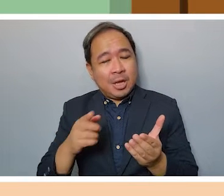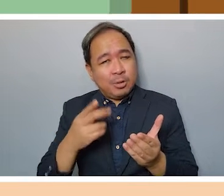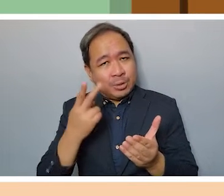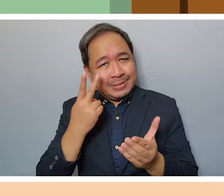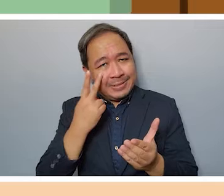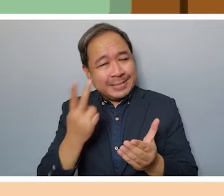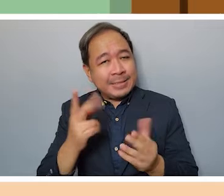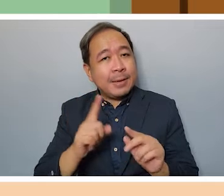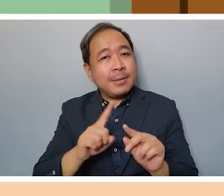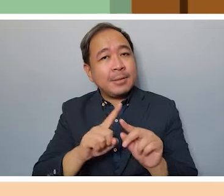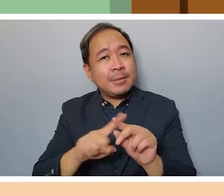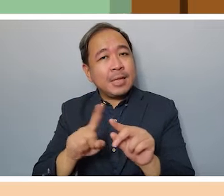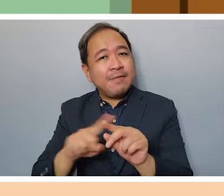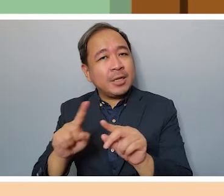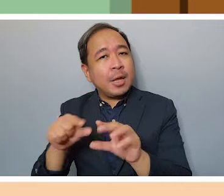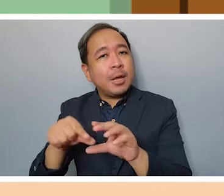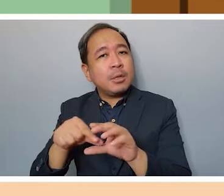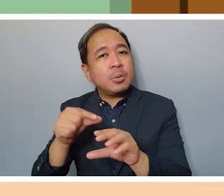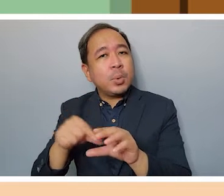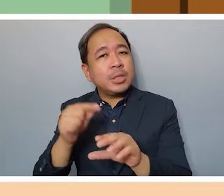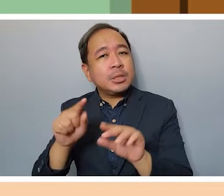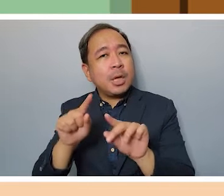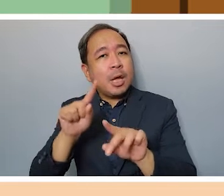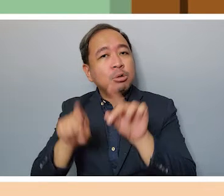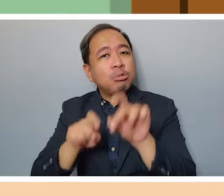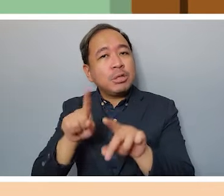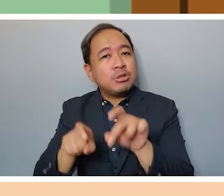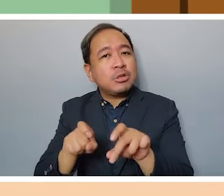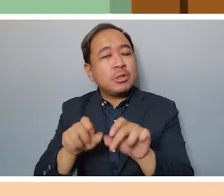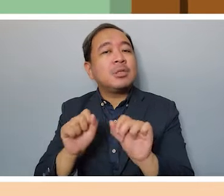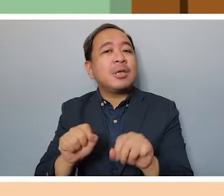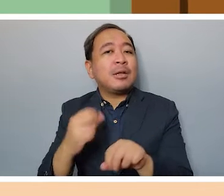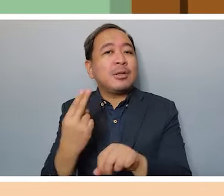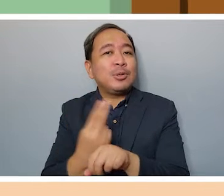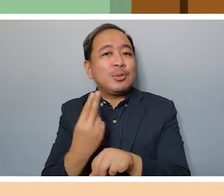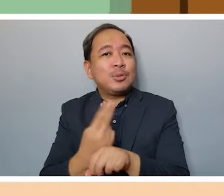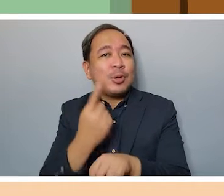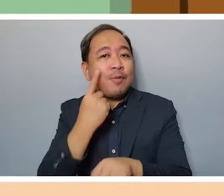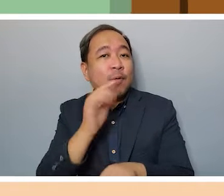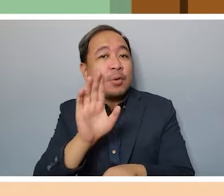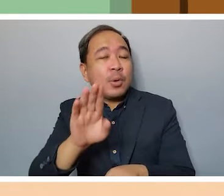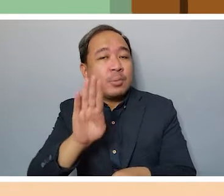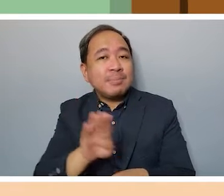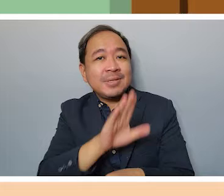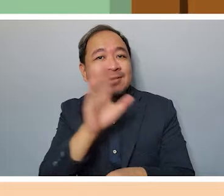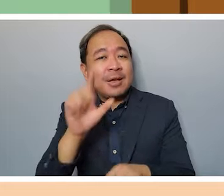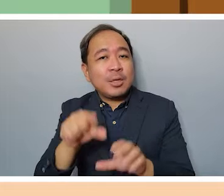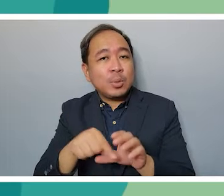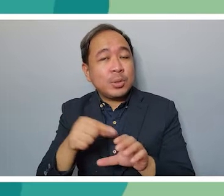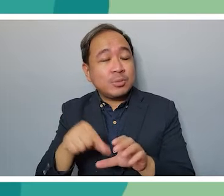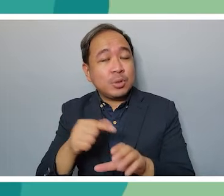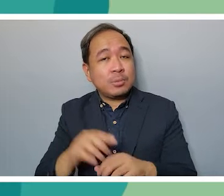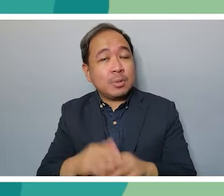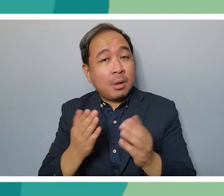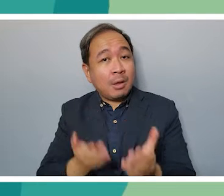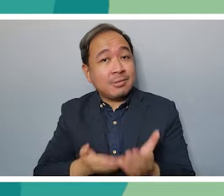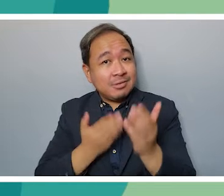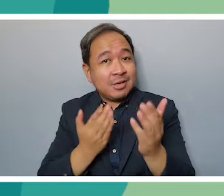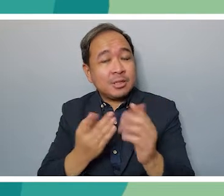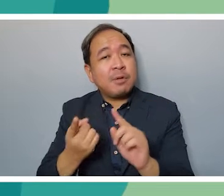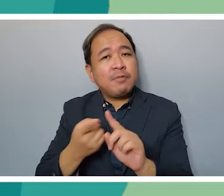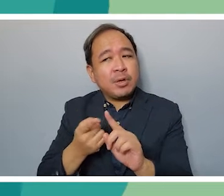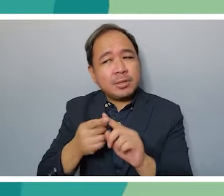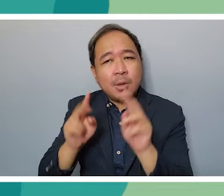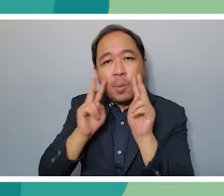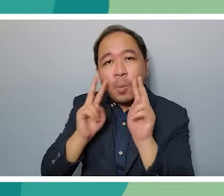video, we will go through the 9 types of quiz questions that you can add to your BigSky quizzes. We advise you to